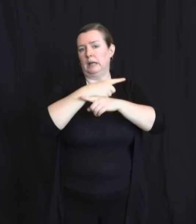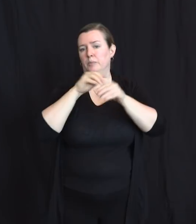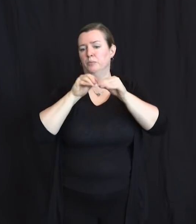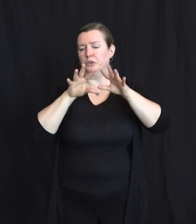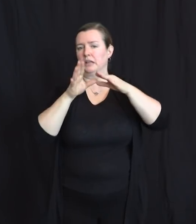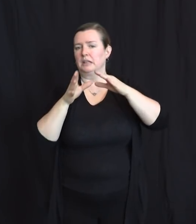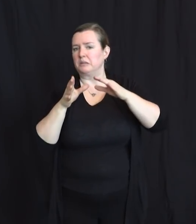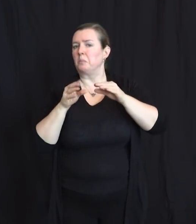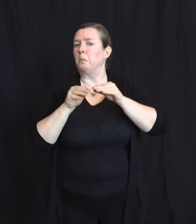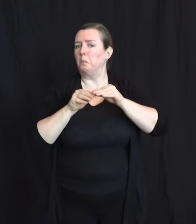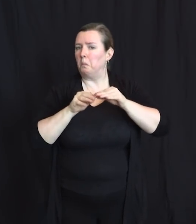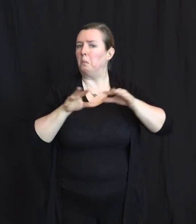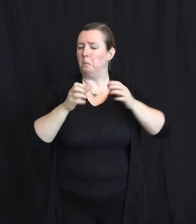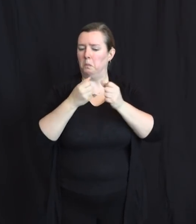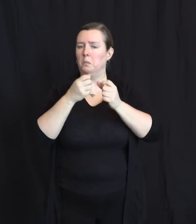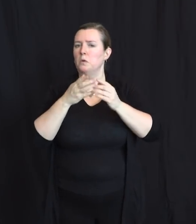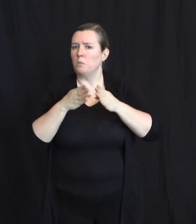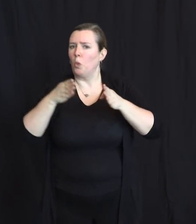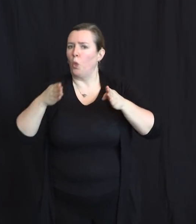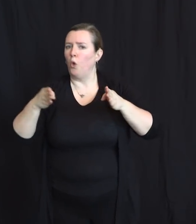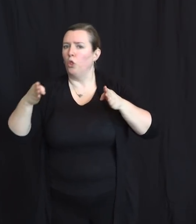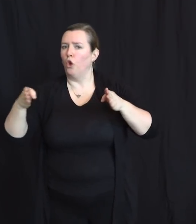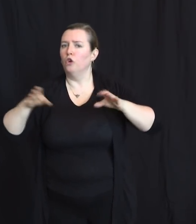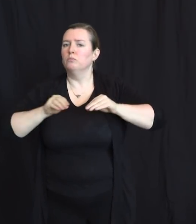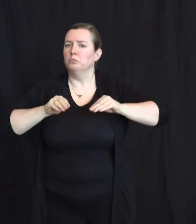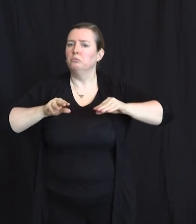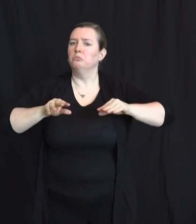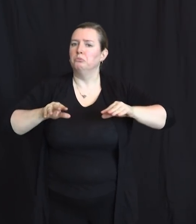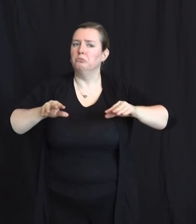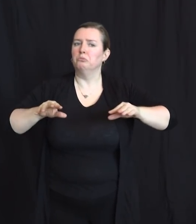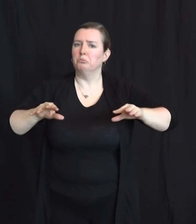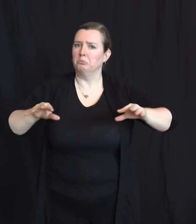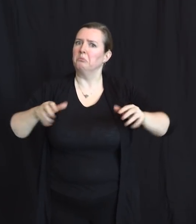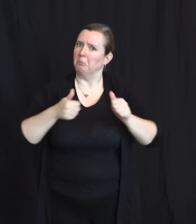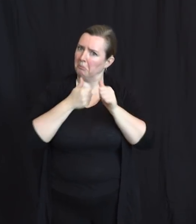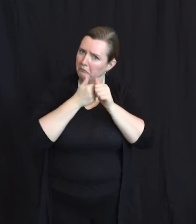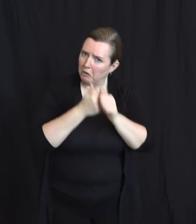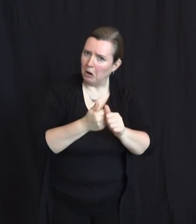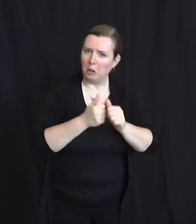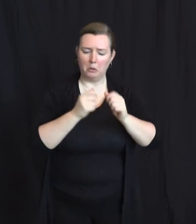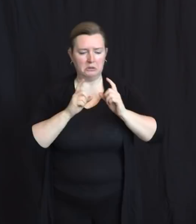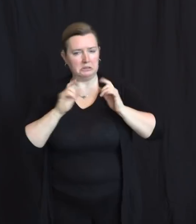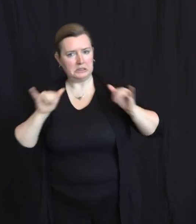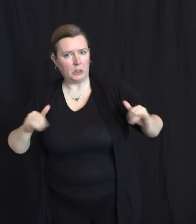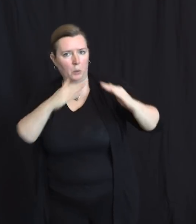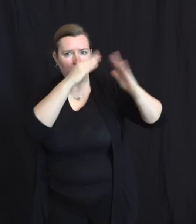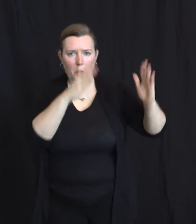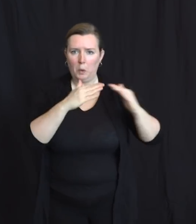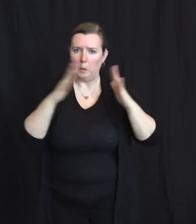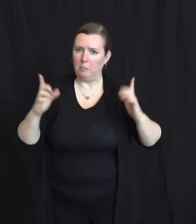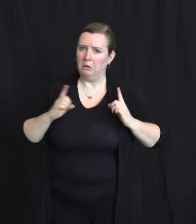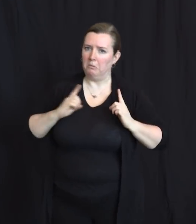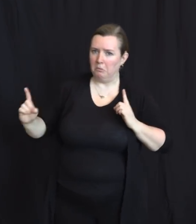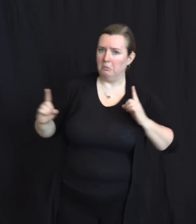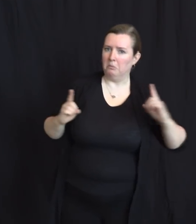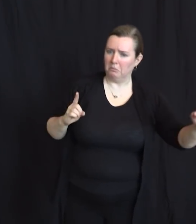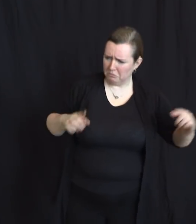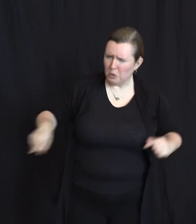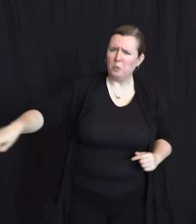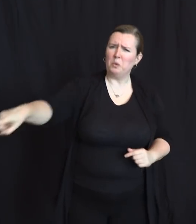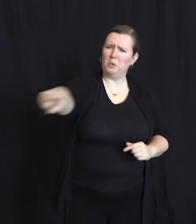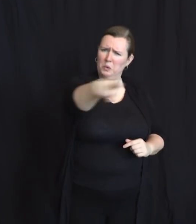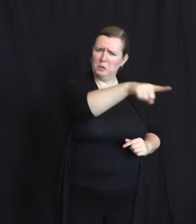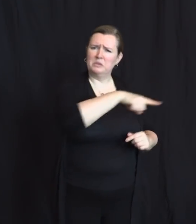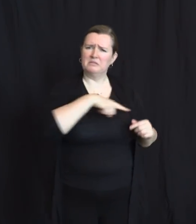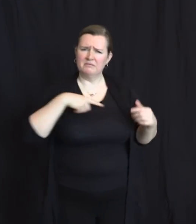because of what you all are doing out there. I'm sure we're helping, but you're all doing the heavy work. You're the ones who are staying away from